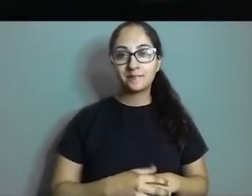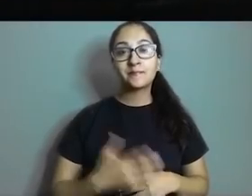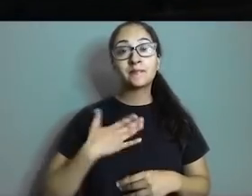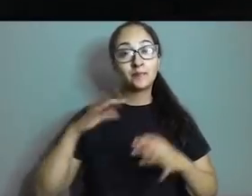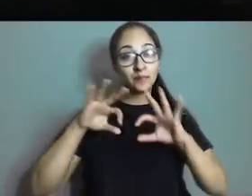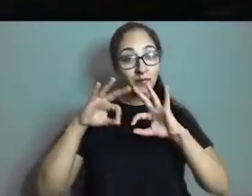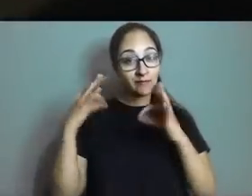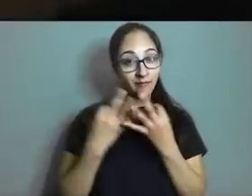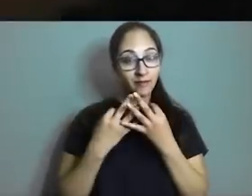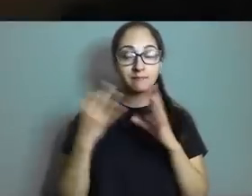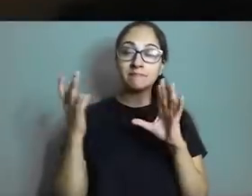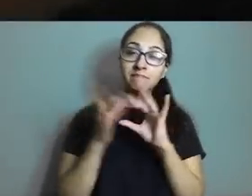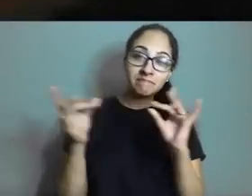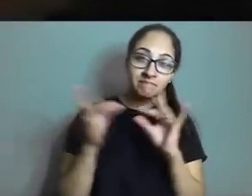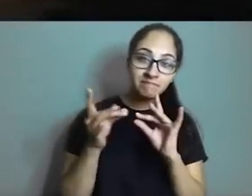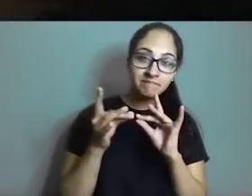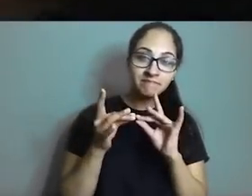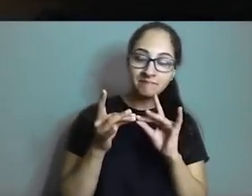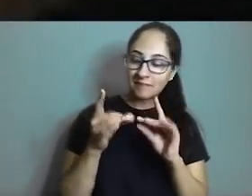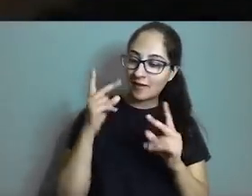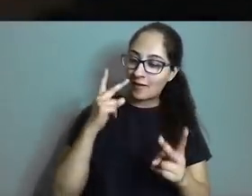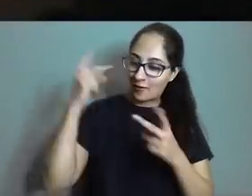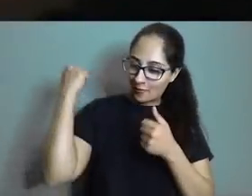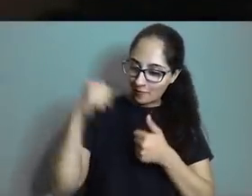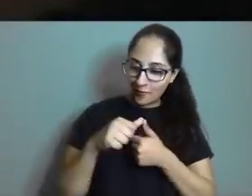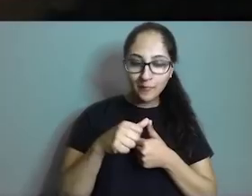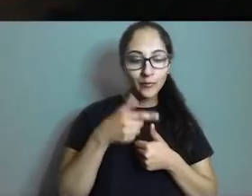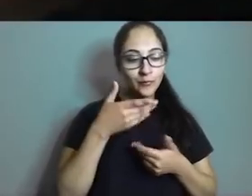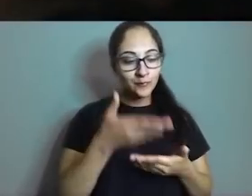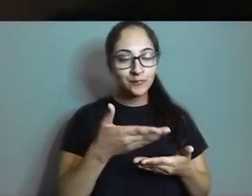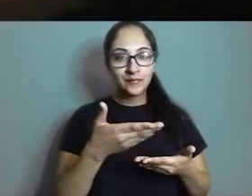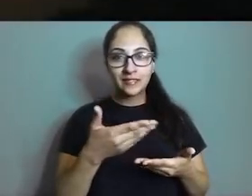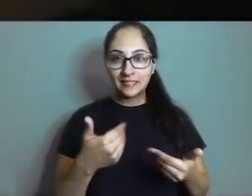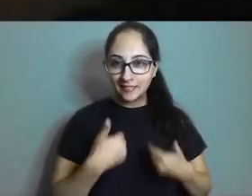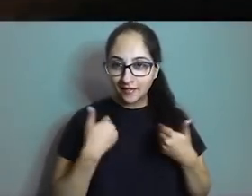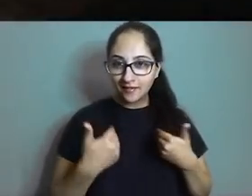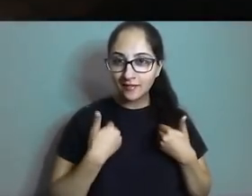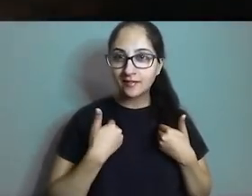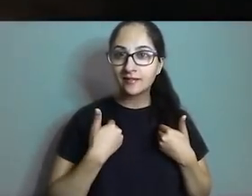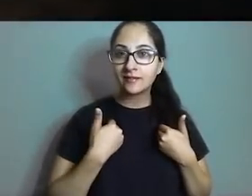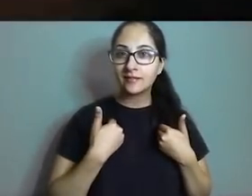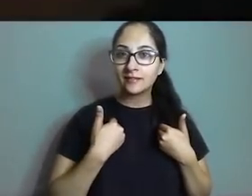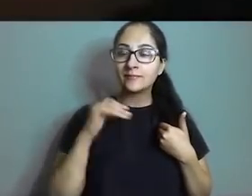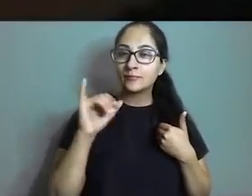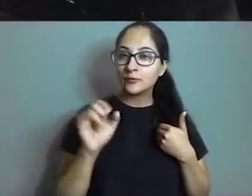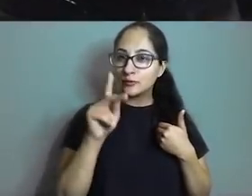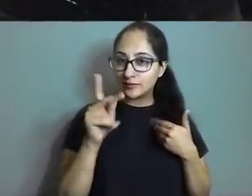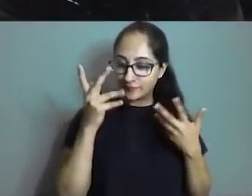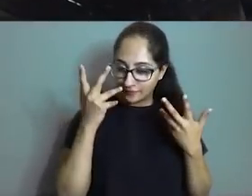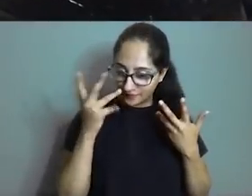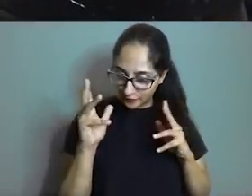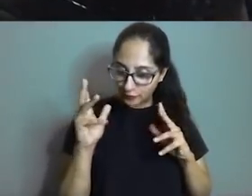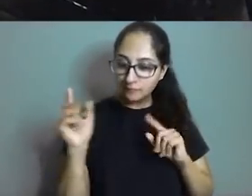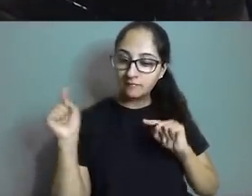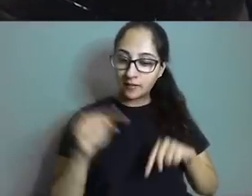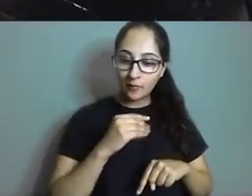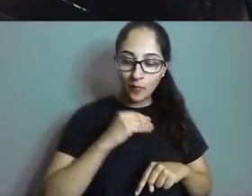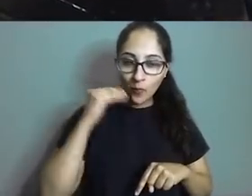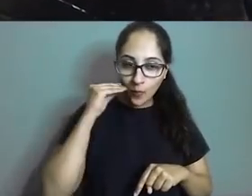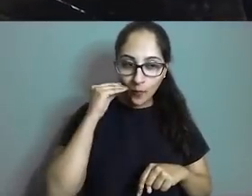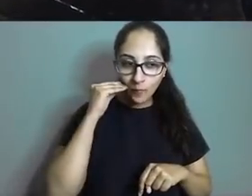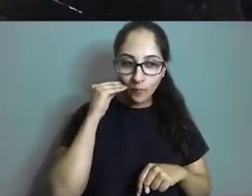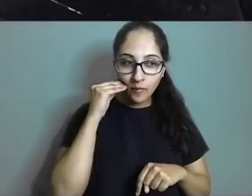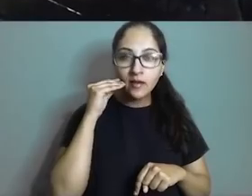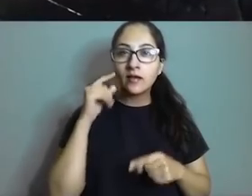would come home and typically from chemacana from kane and um play some of the melodies